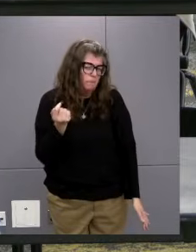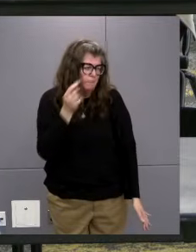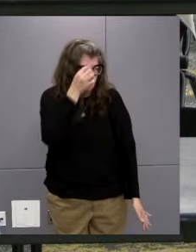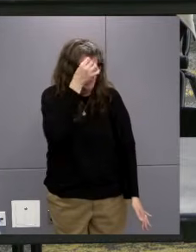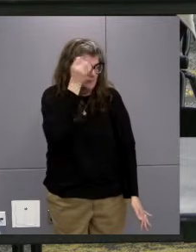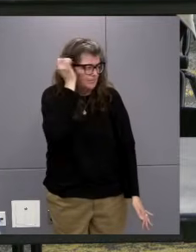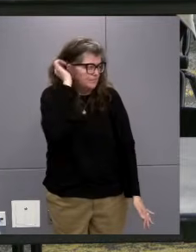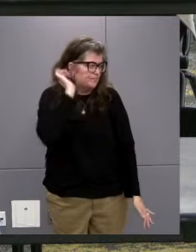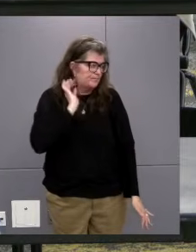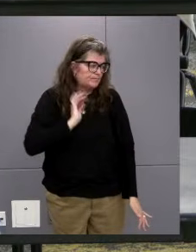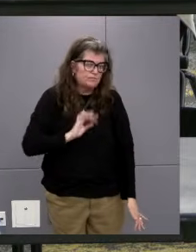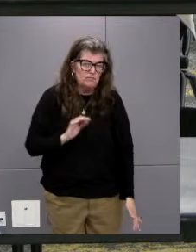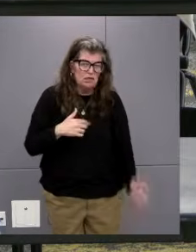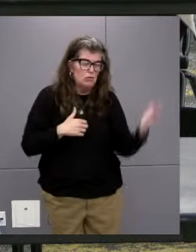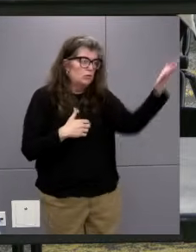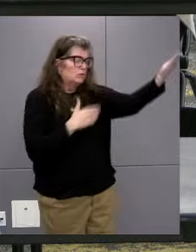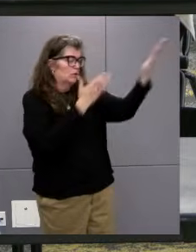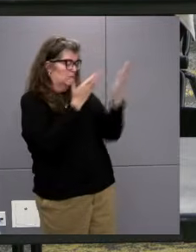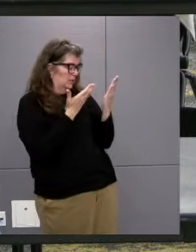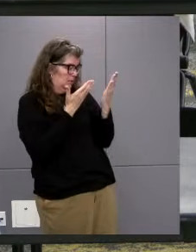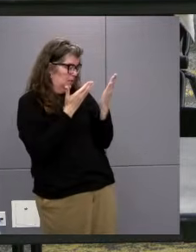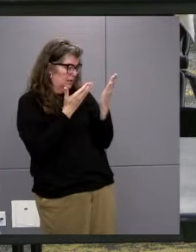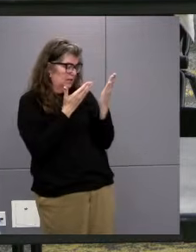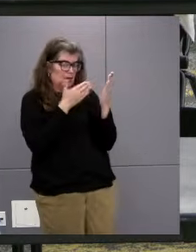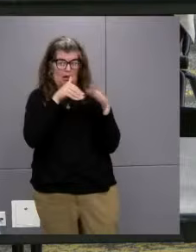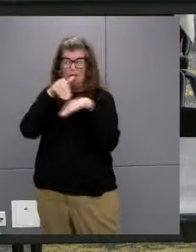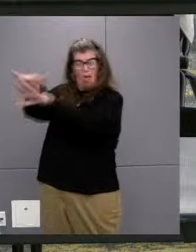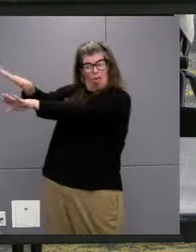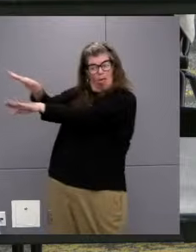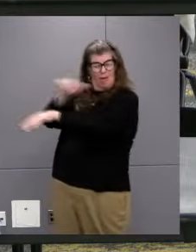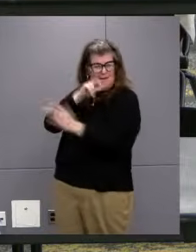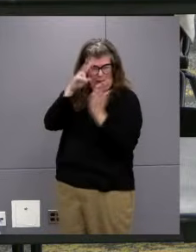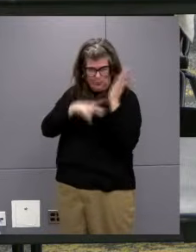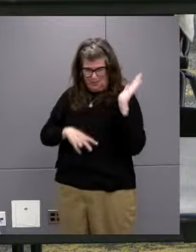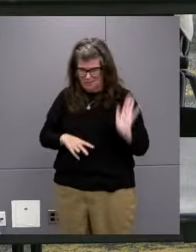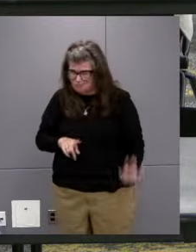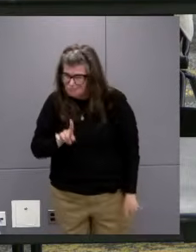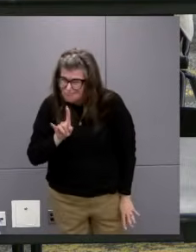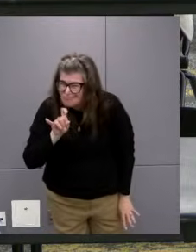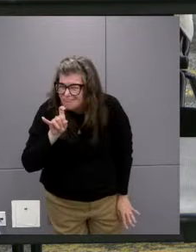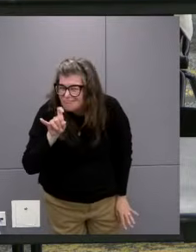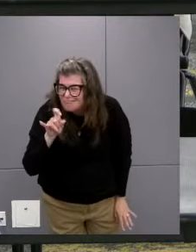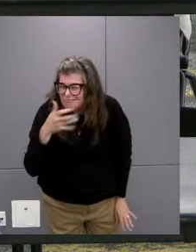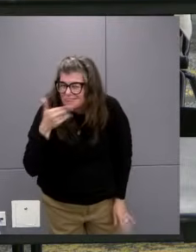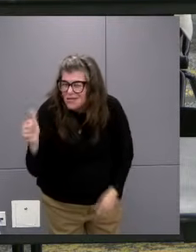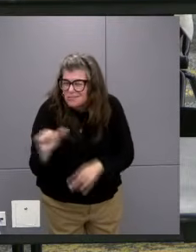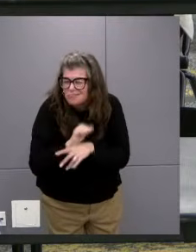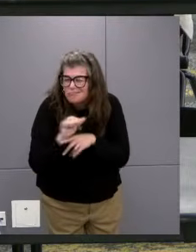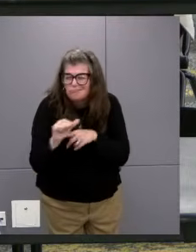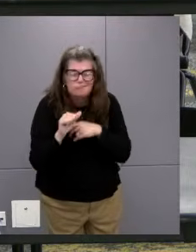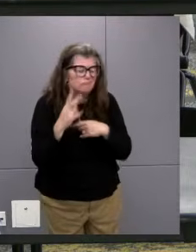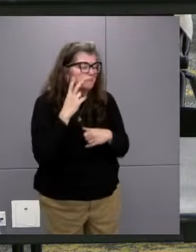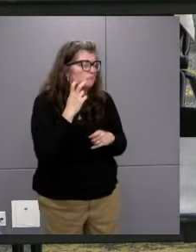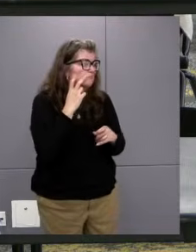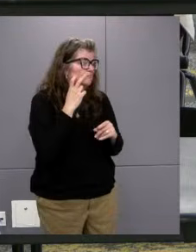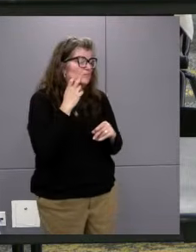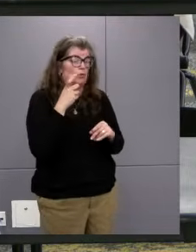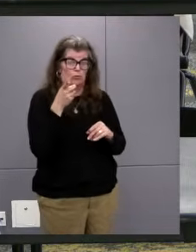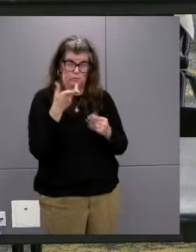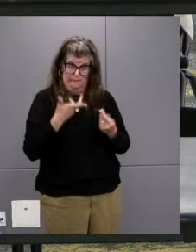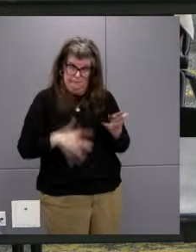So you forward an email without reading it? No, I'm not sure that that's best practice. And if you did read